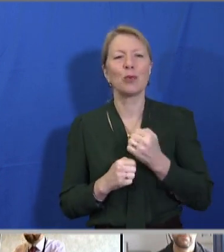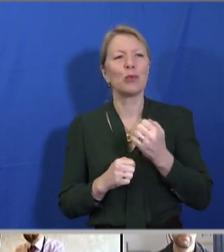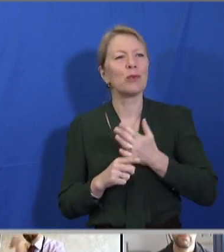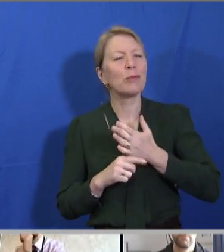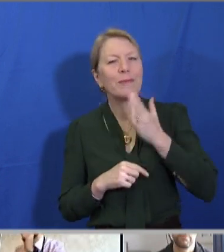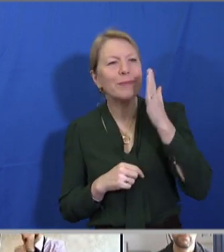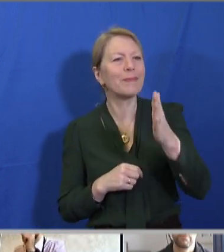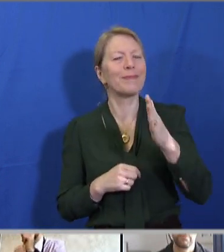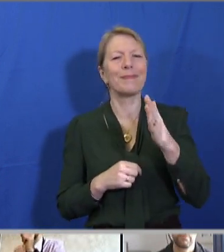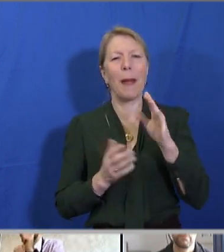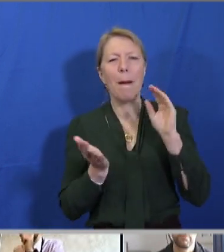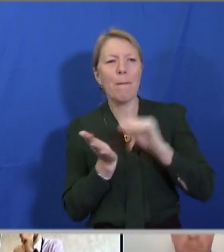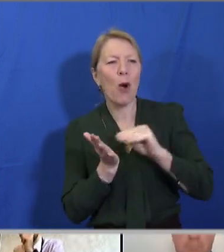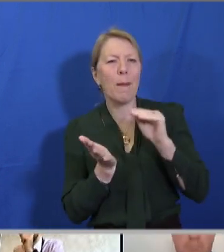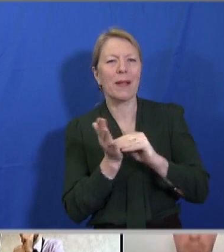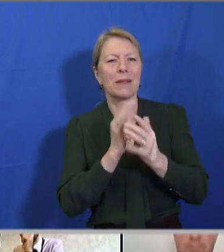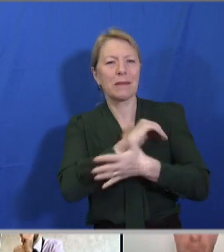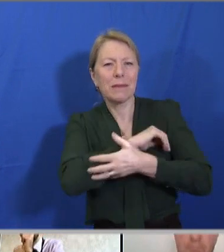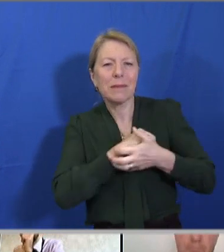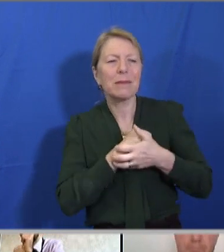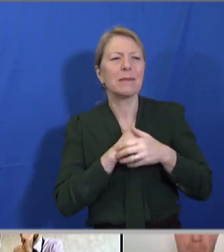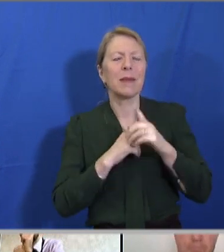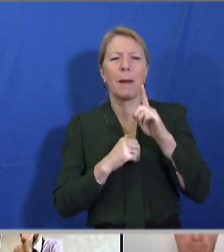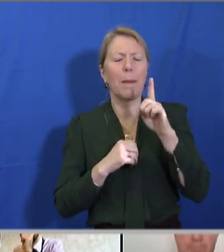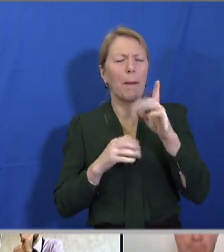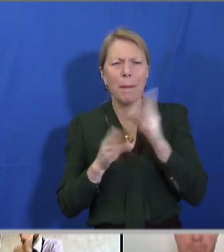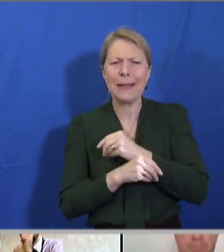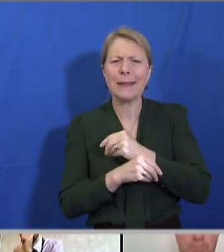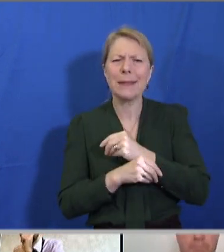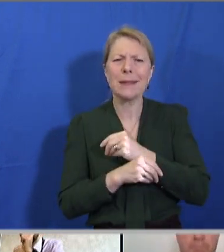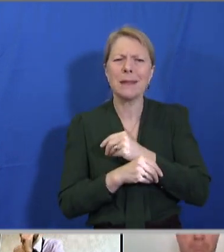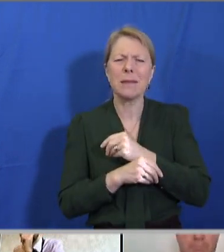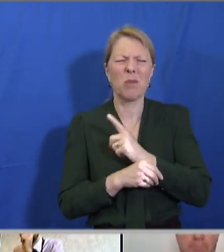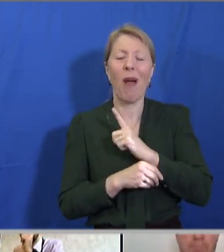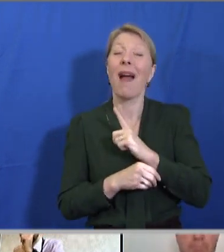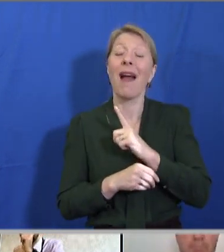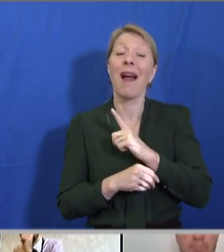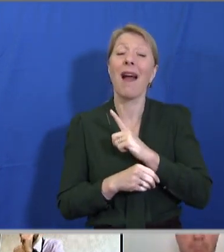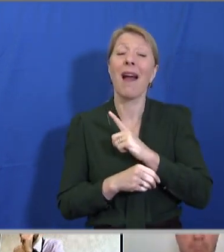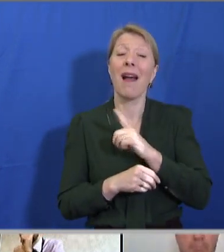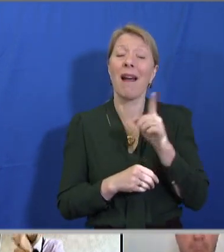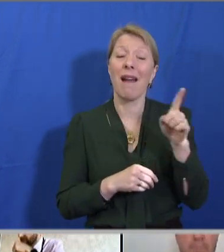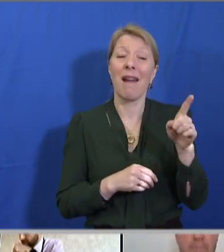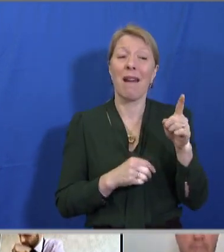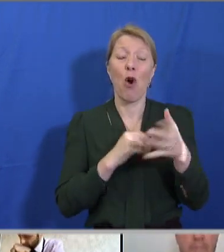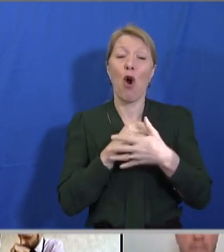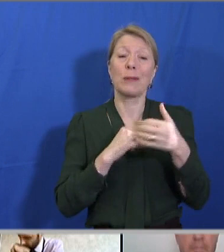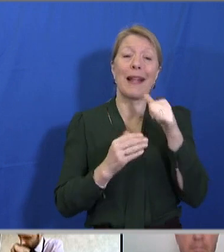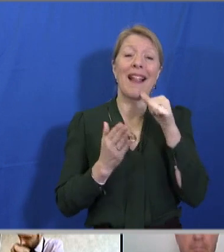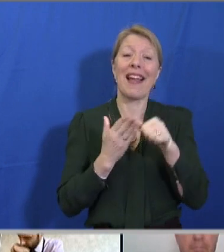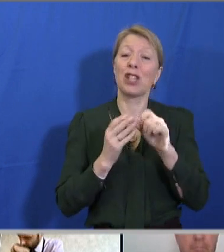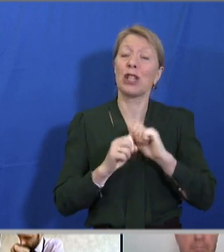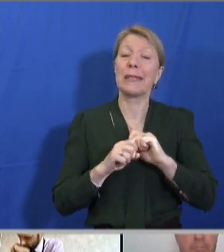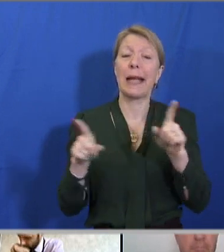appointments, as appointments letters are usually sent out and information sent out in paper